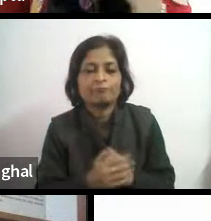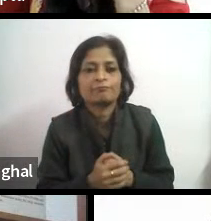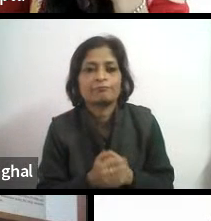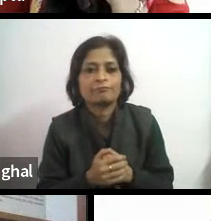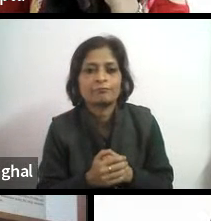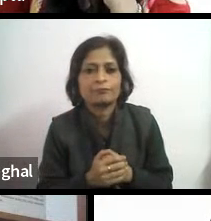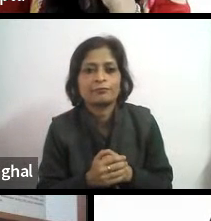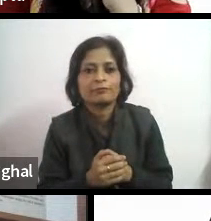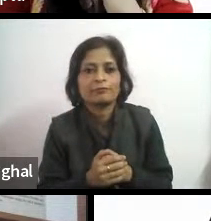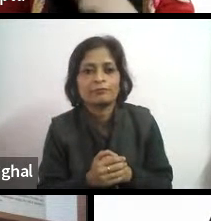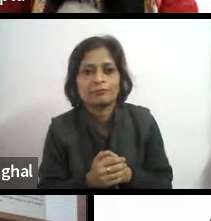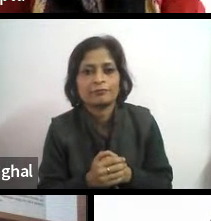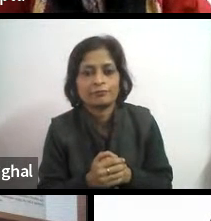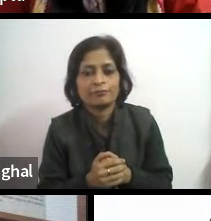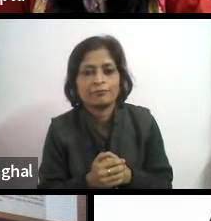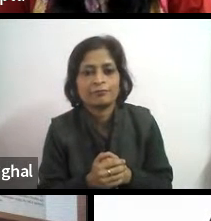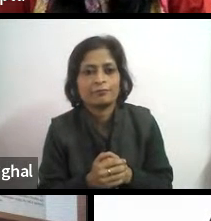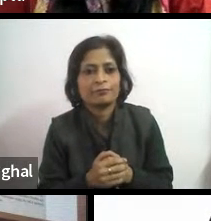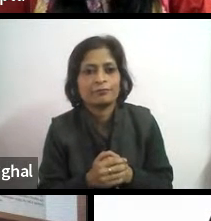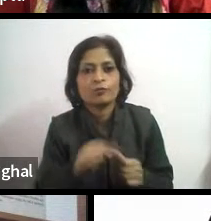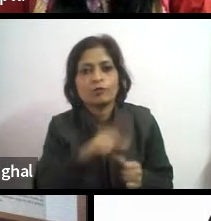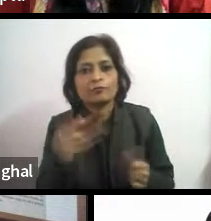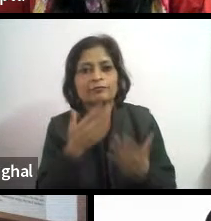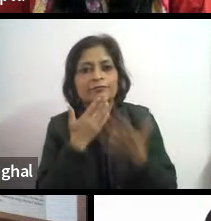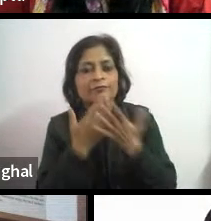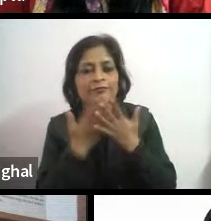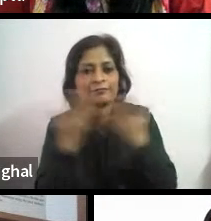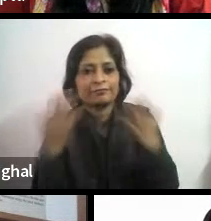3 days. Thank you and namaskar.